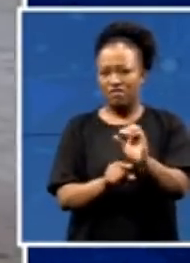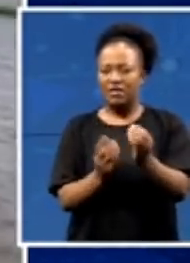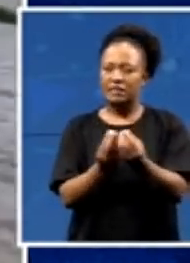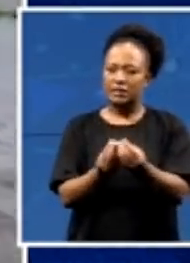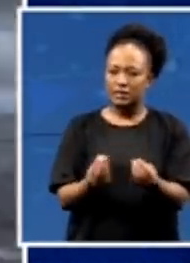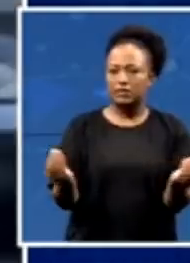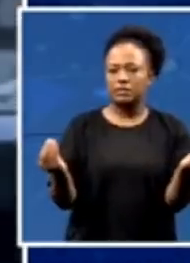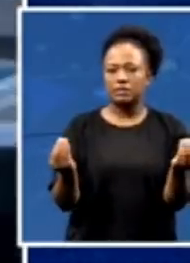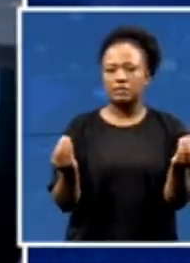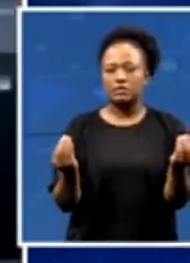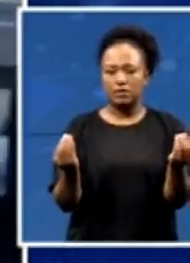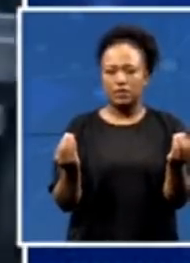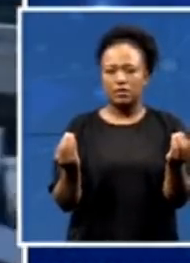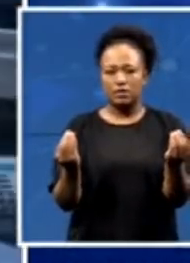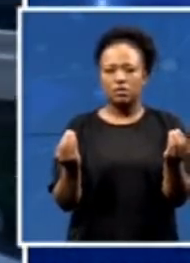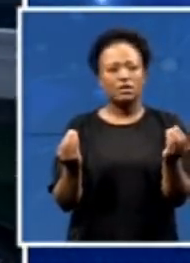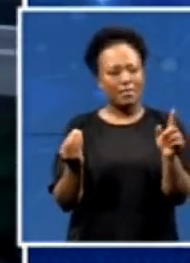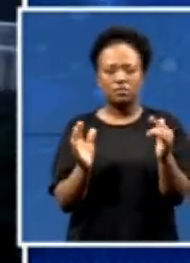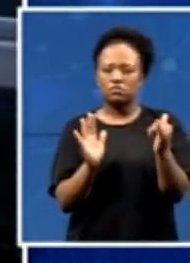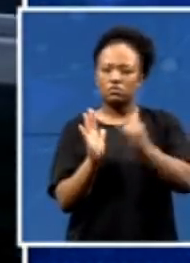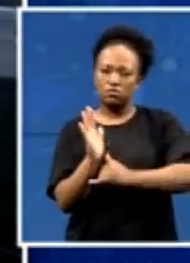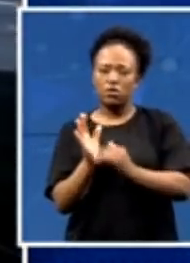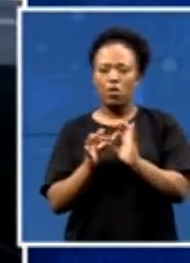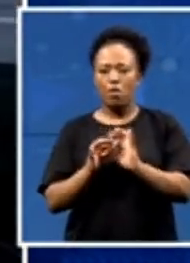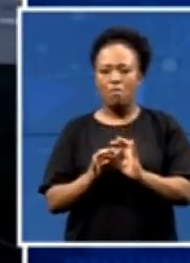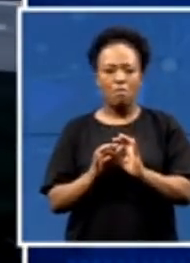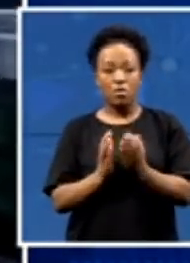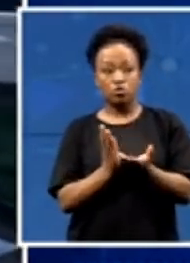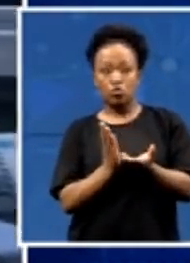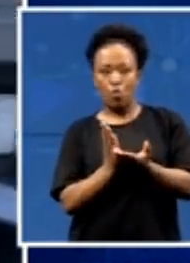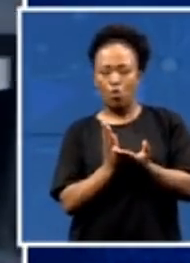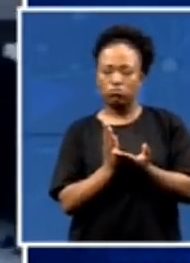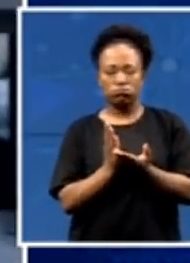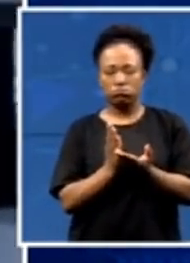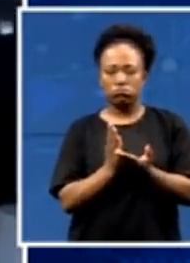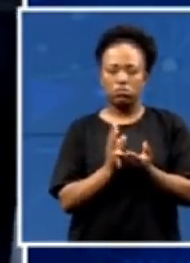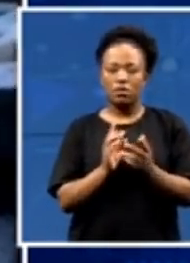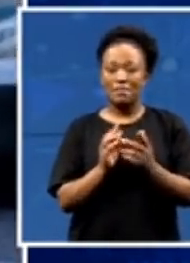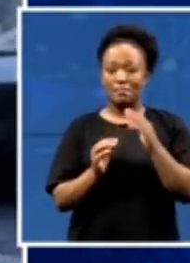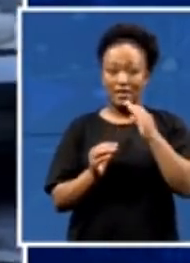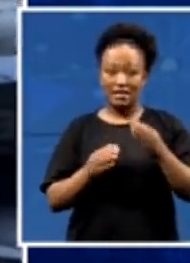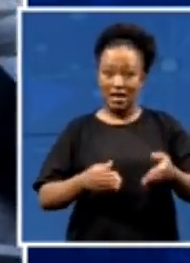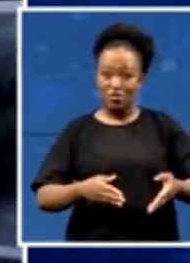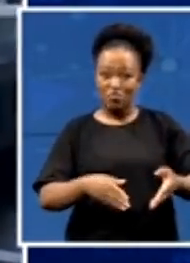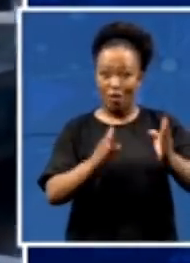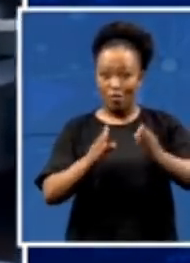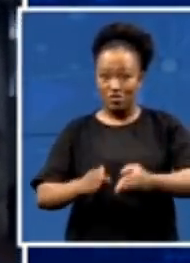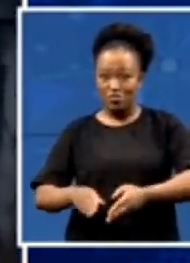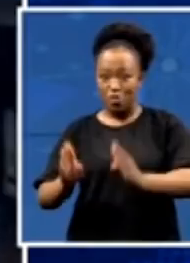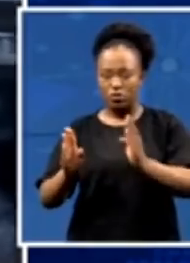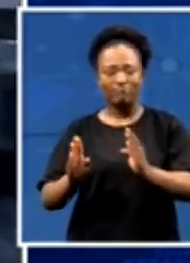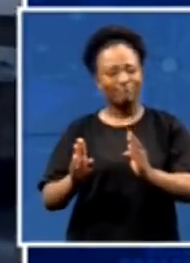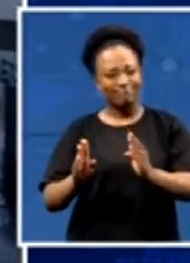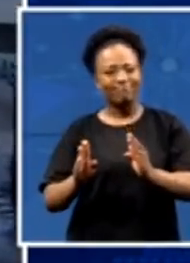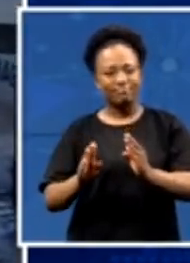home. They cannot go to school. So it's not only the roads that has been affected, even the schools have been